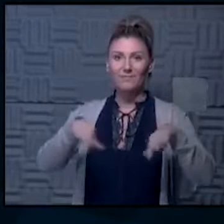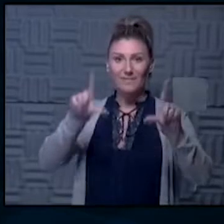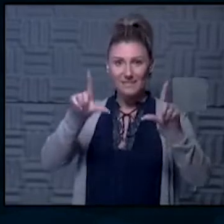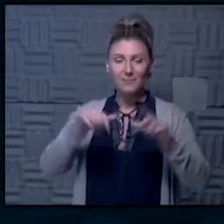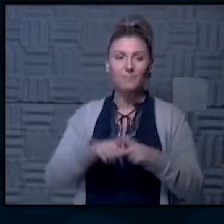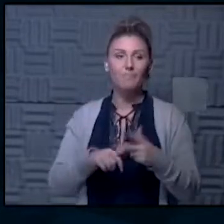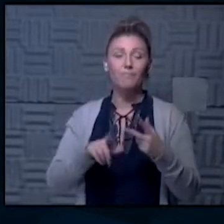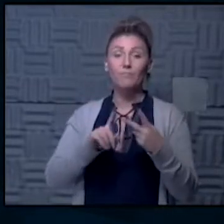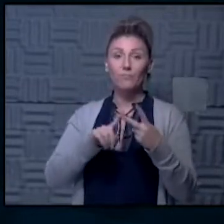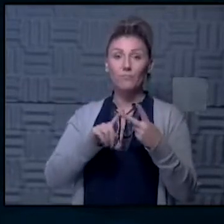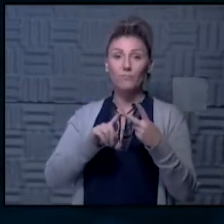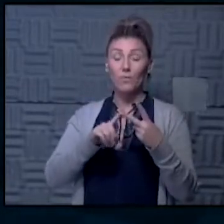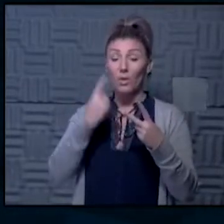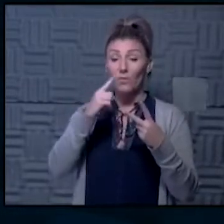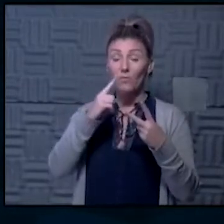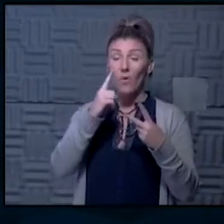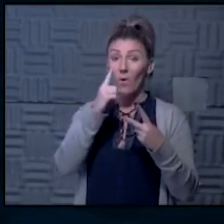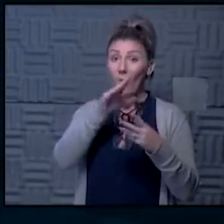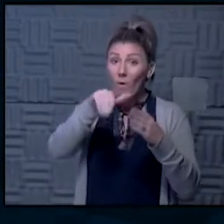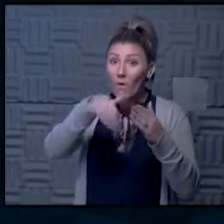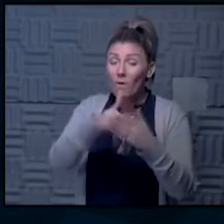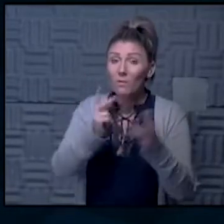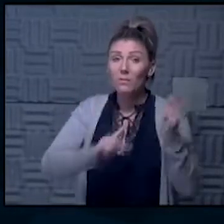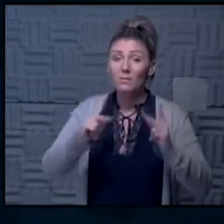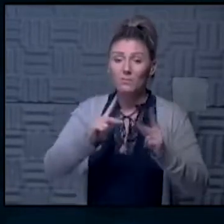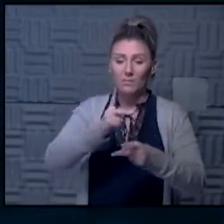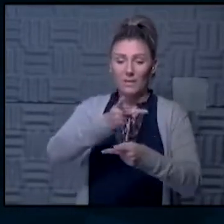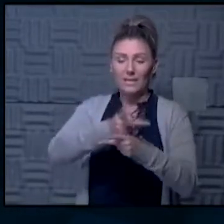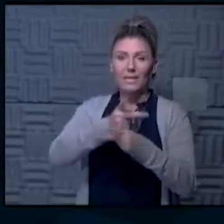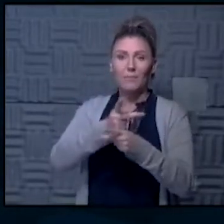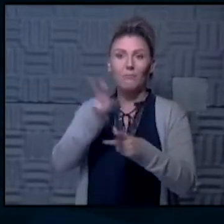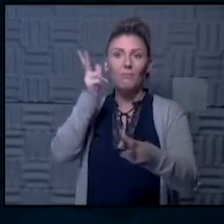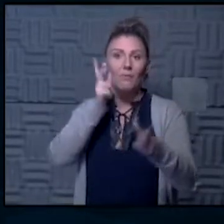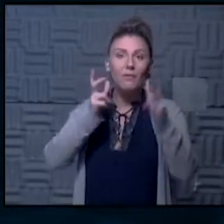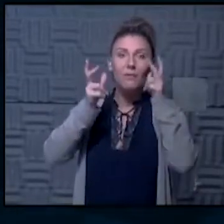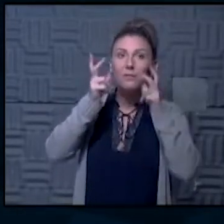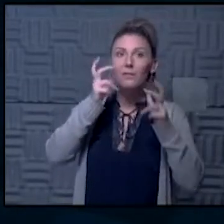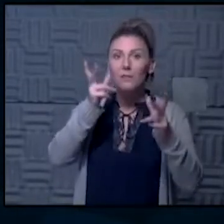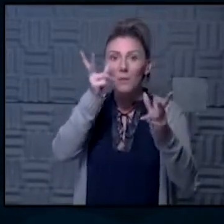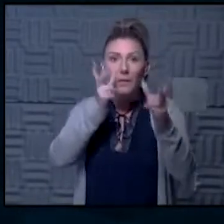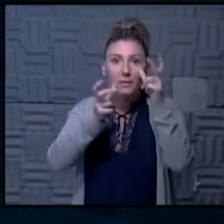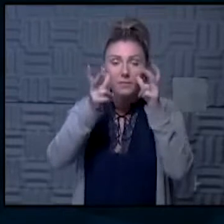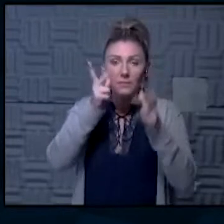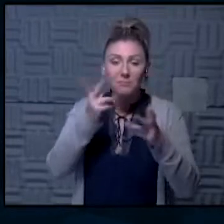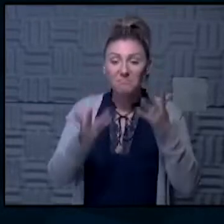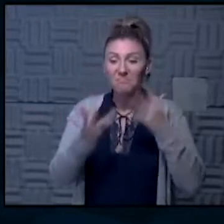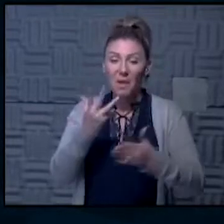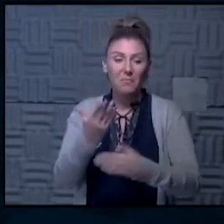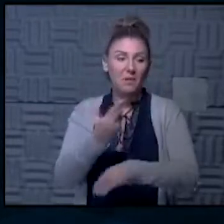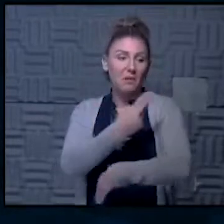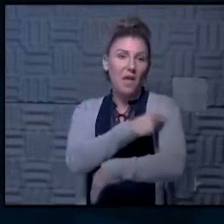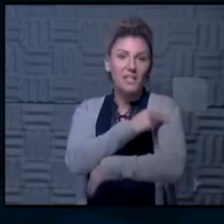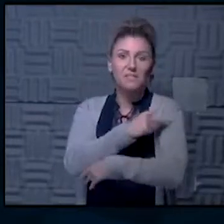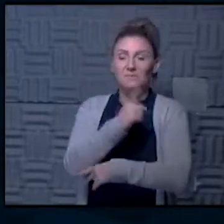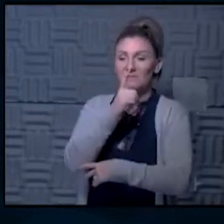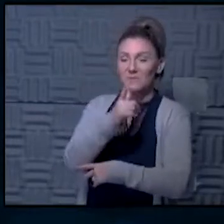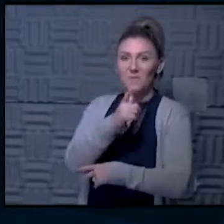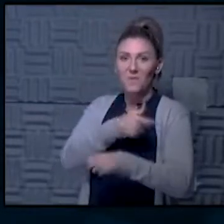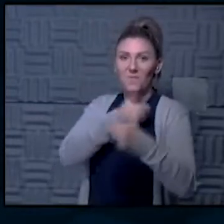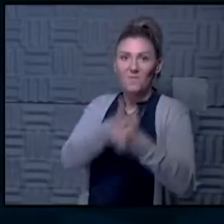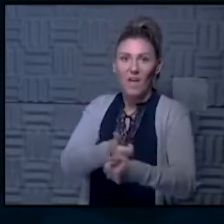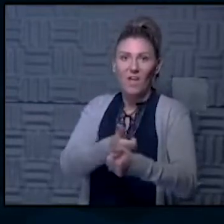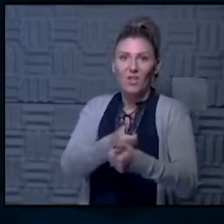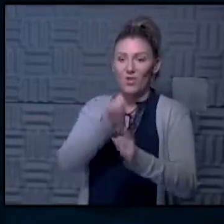that for all those who keep hearing that maybe hospitalizations don't follow